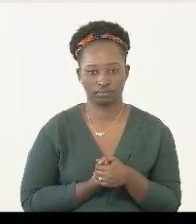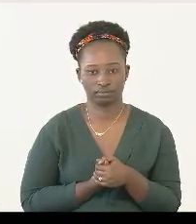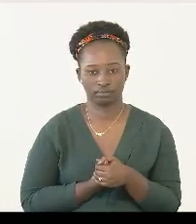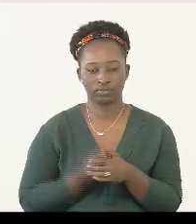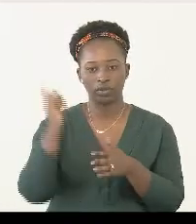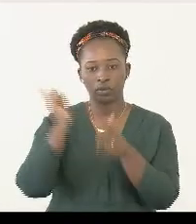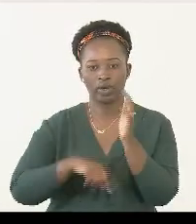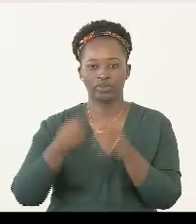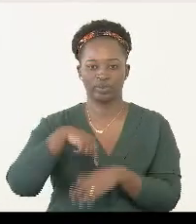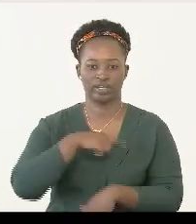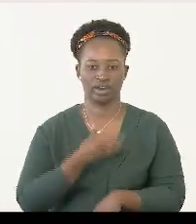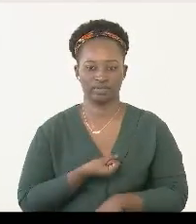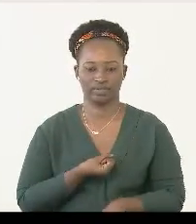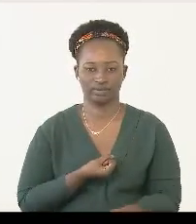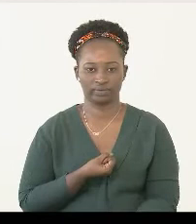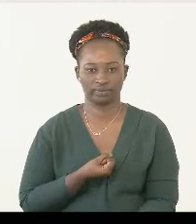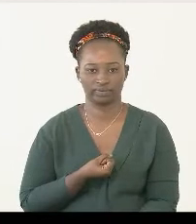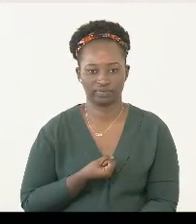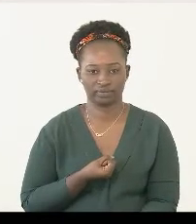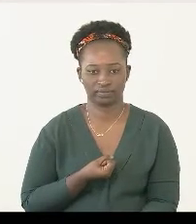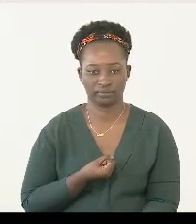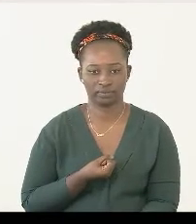What do we have?